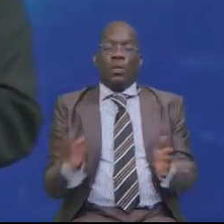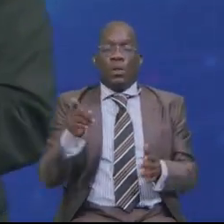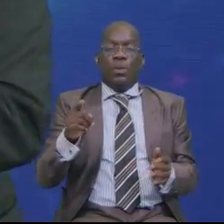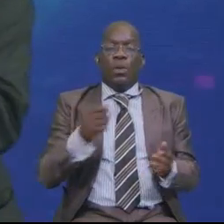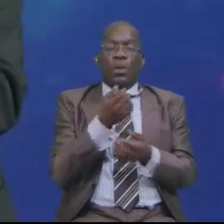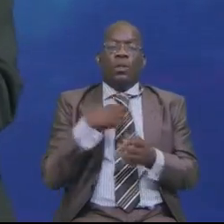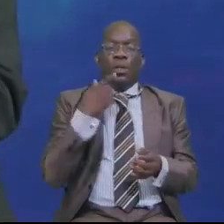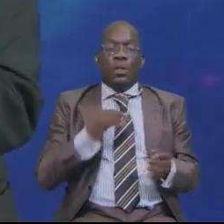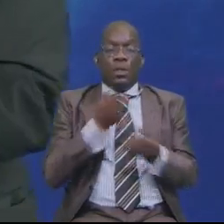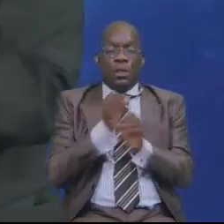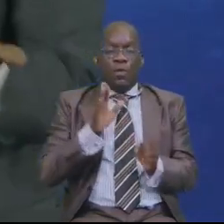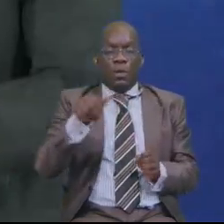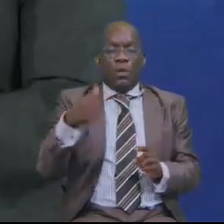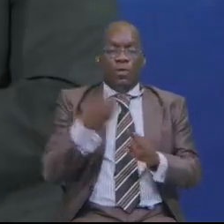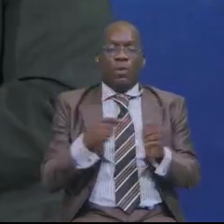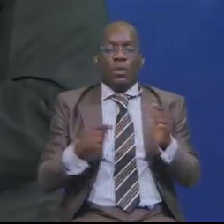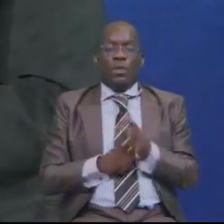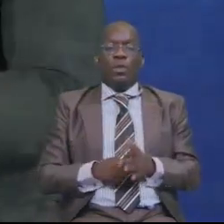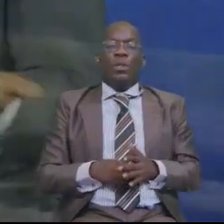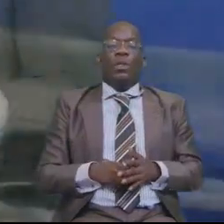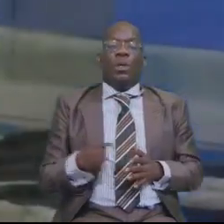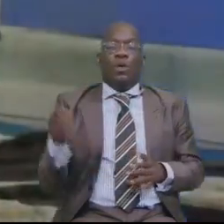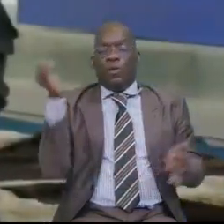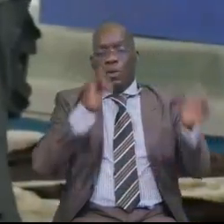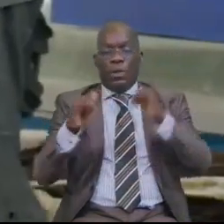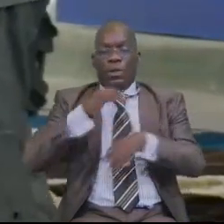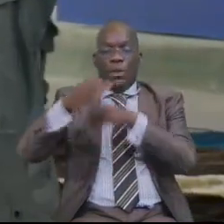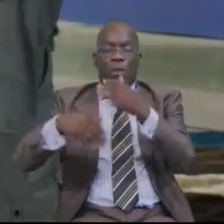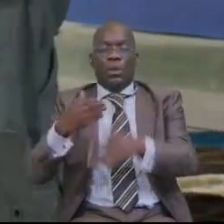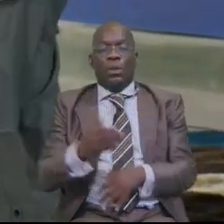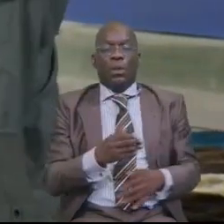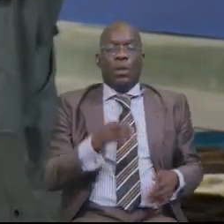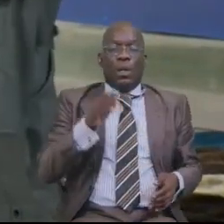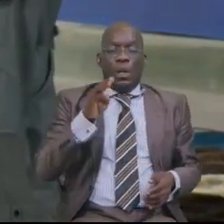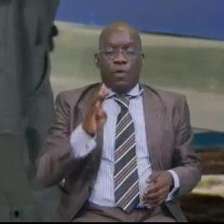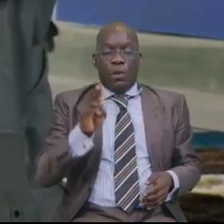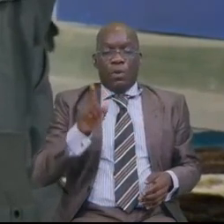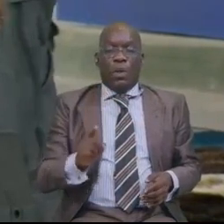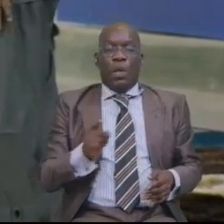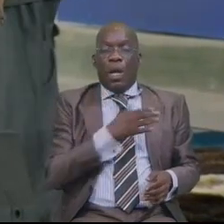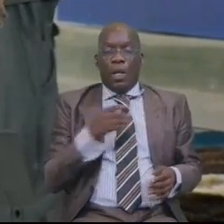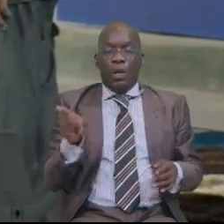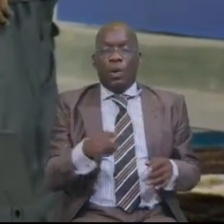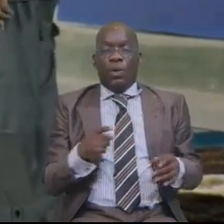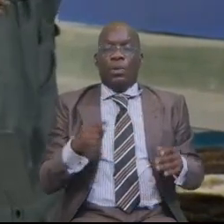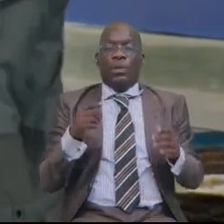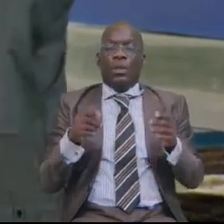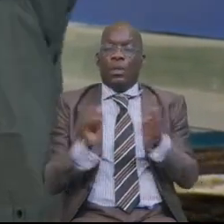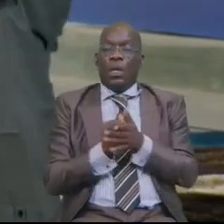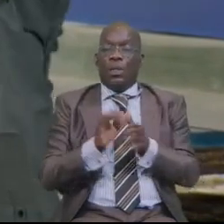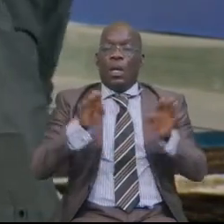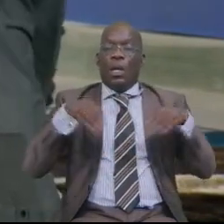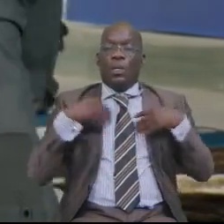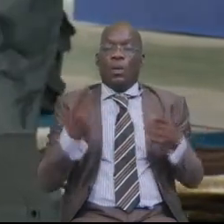Verse 41, it says, and they that received that word, they gladly received his word.